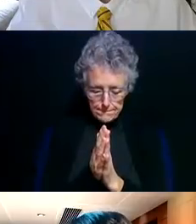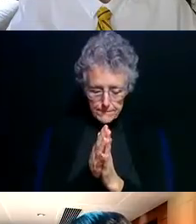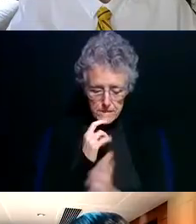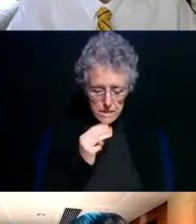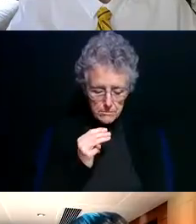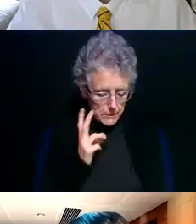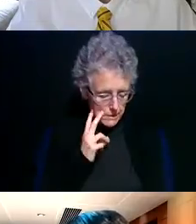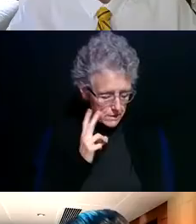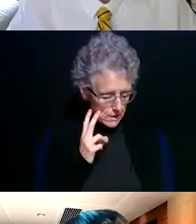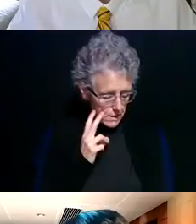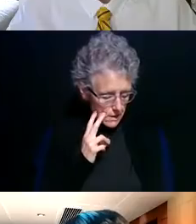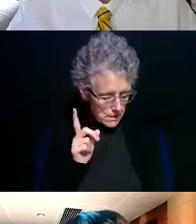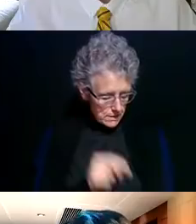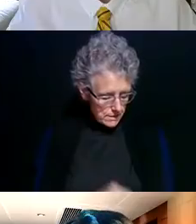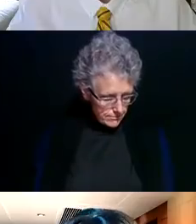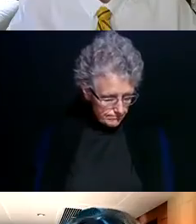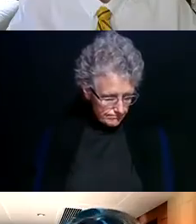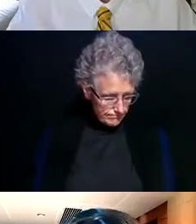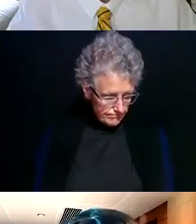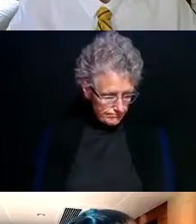Let's see here.